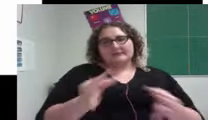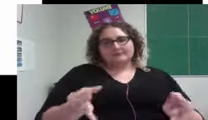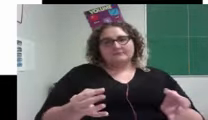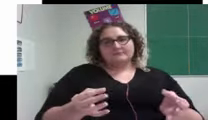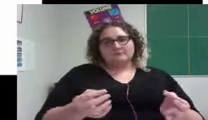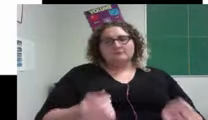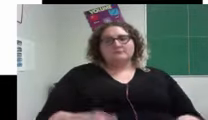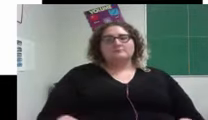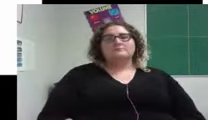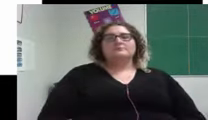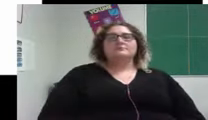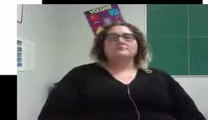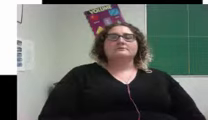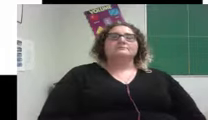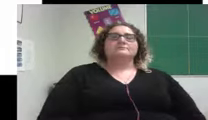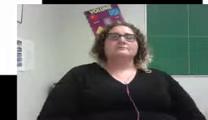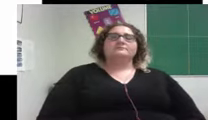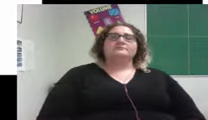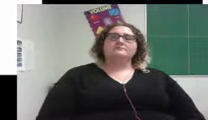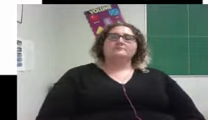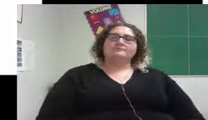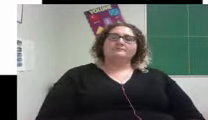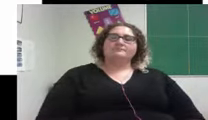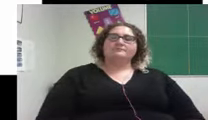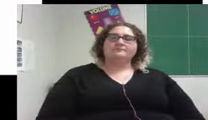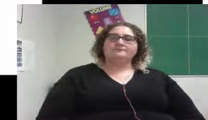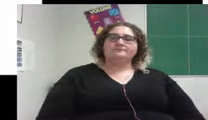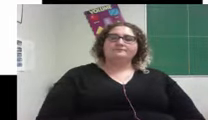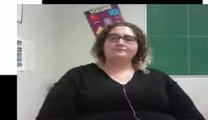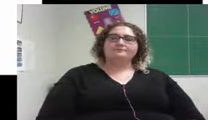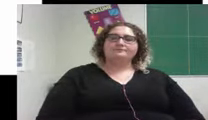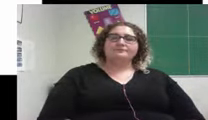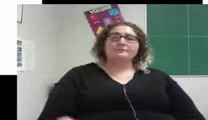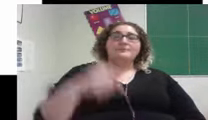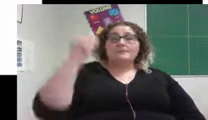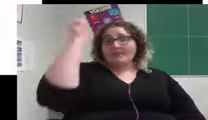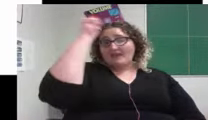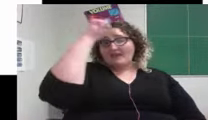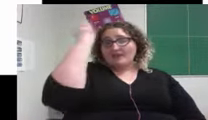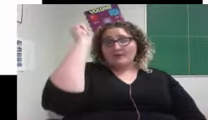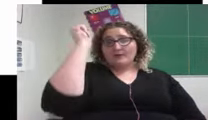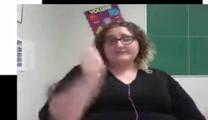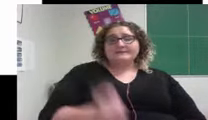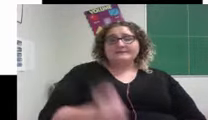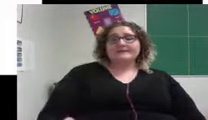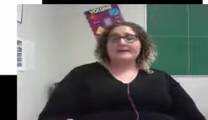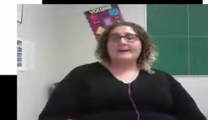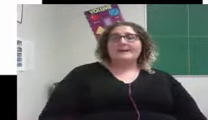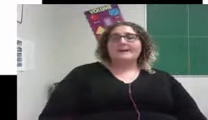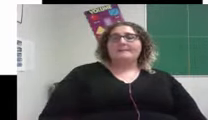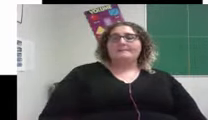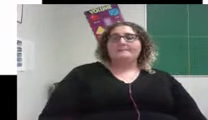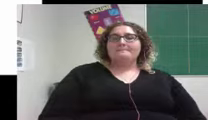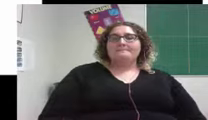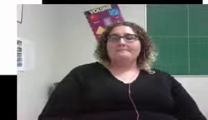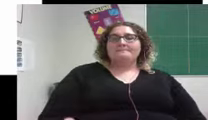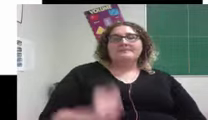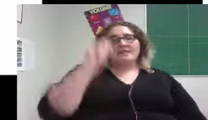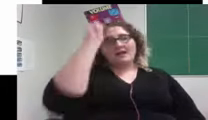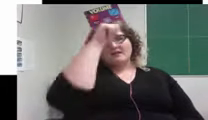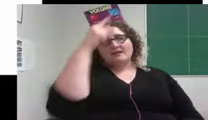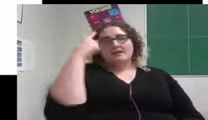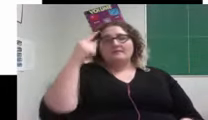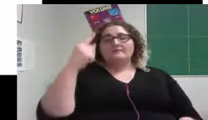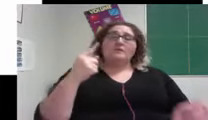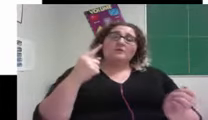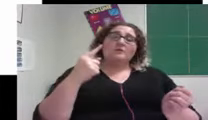Theorems. The theorem of congruent complements, this is the same as our supplementaries that says